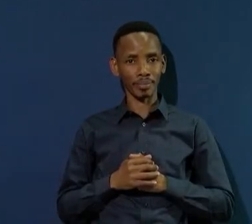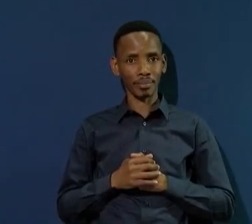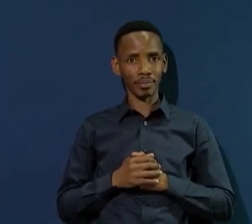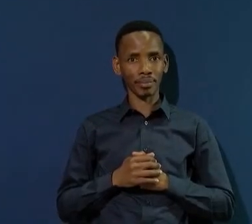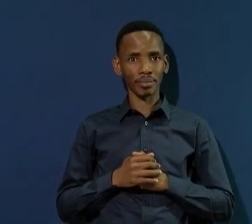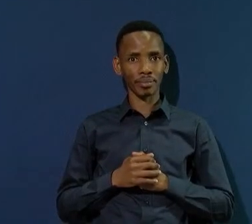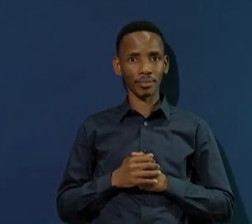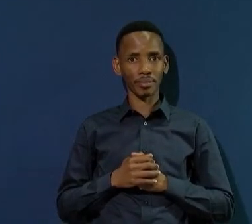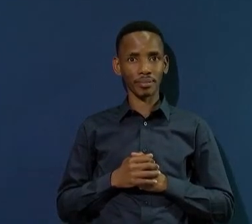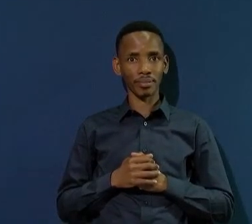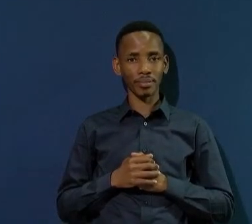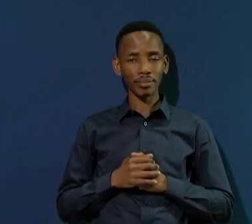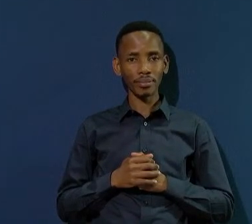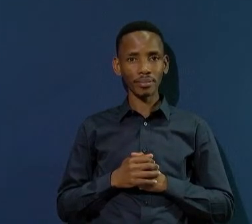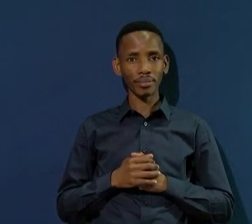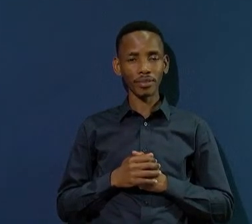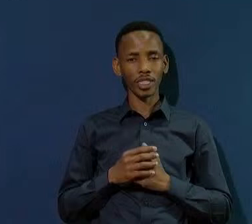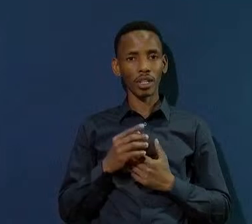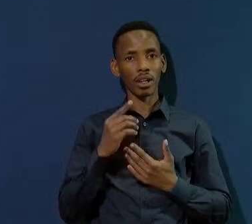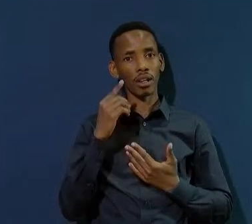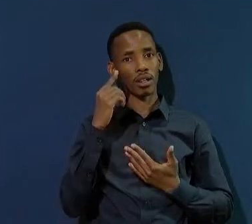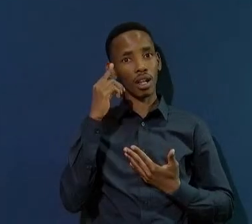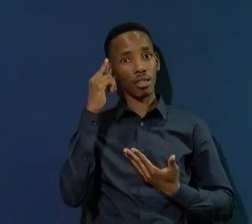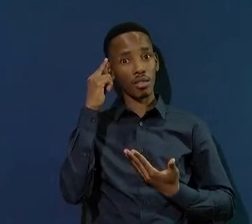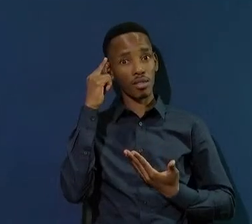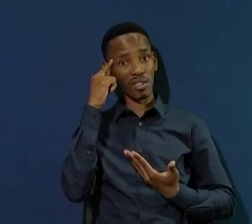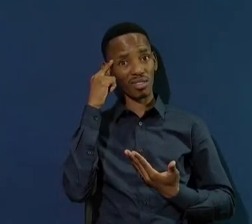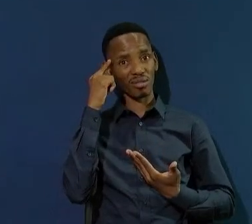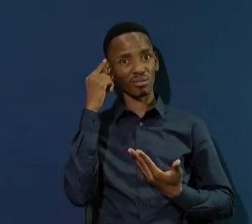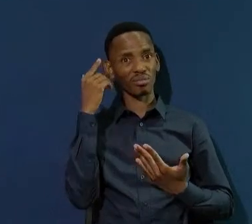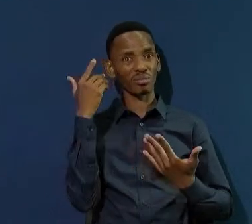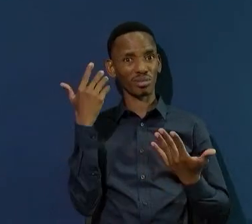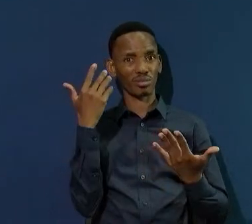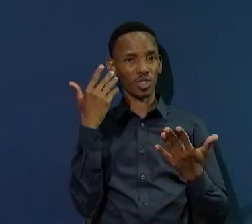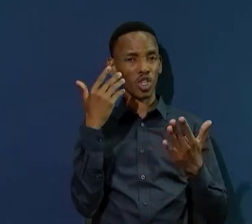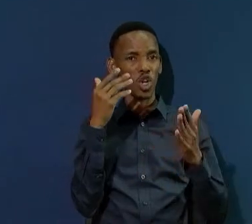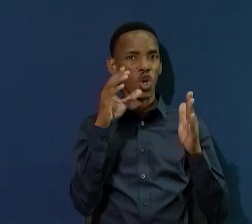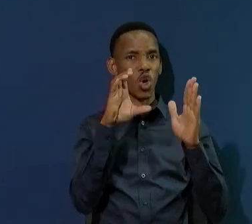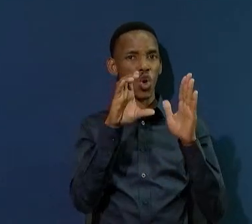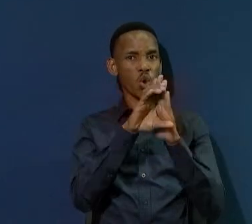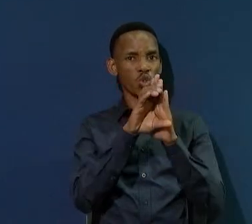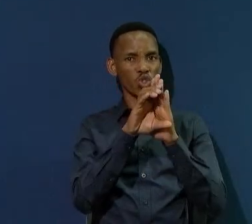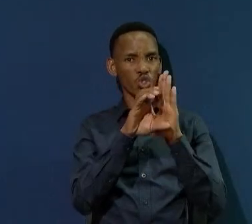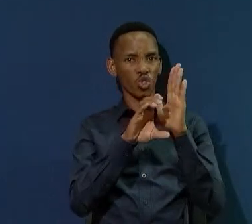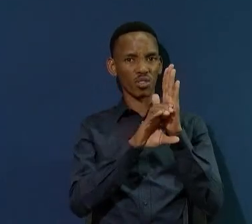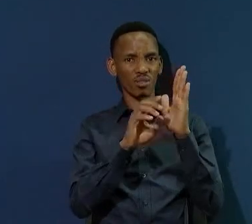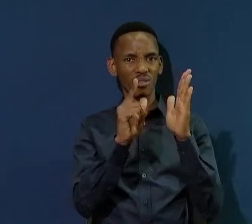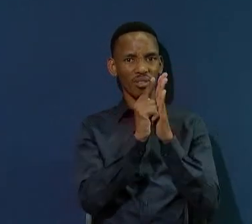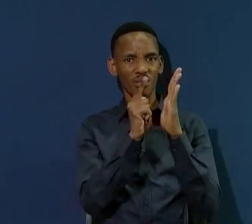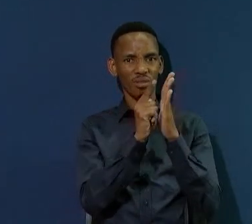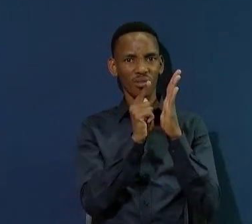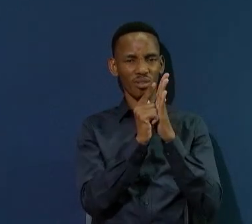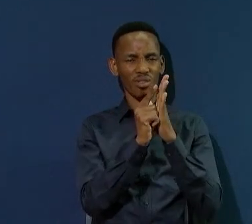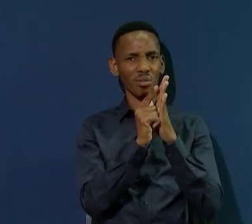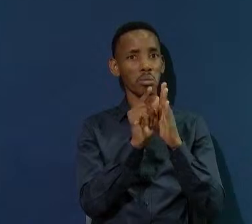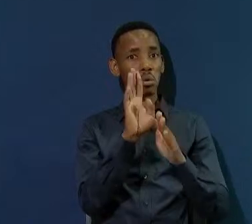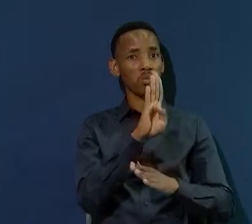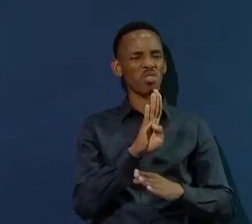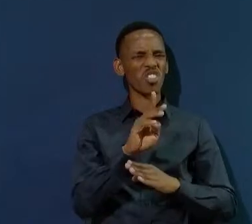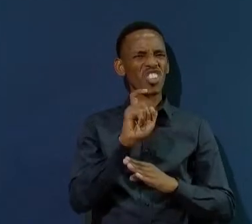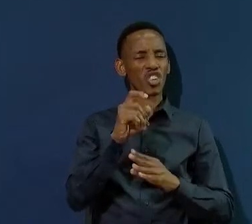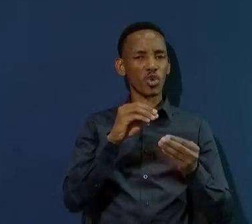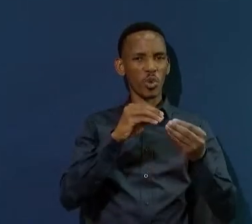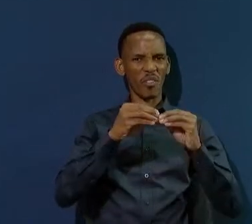think holistic knowledge of the Constitution mo no Botswana is leaving some to be desired, in my opinion. I